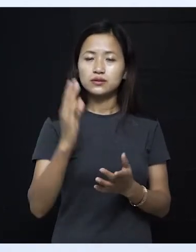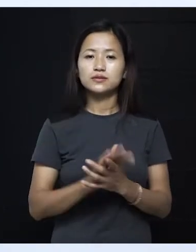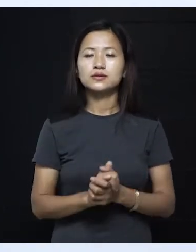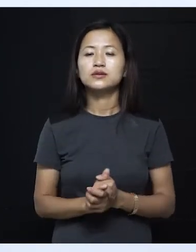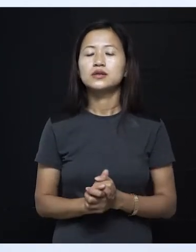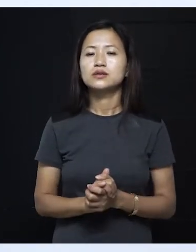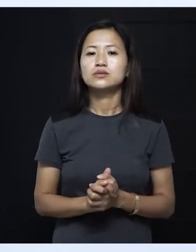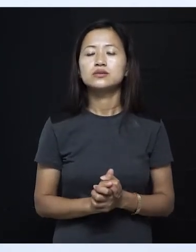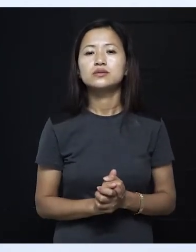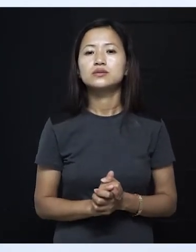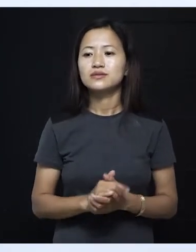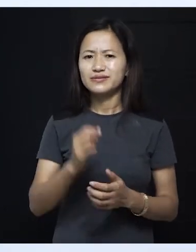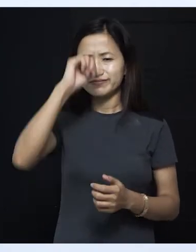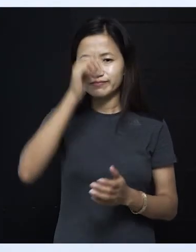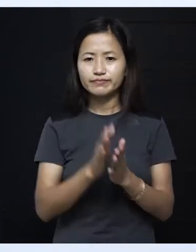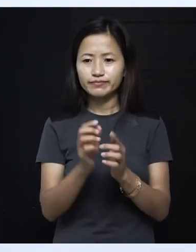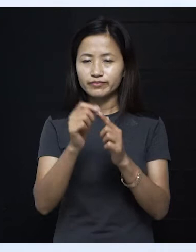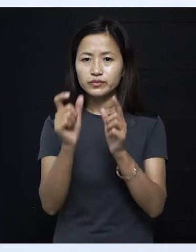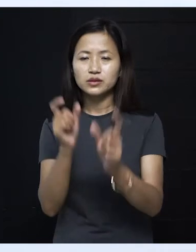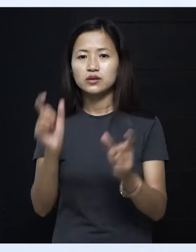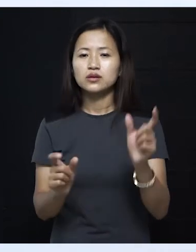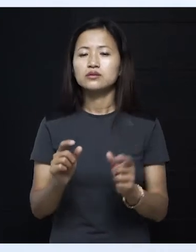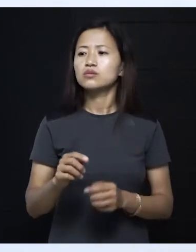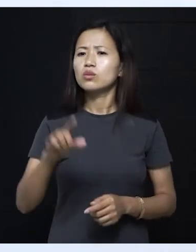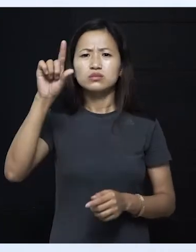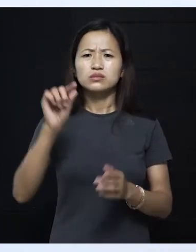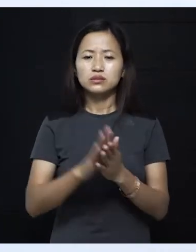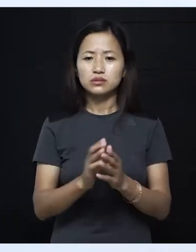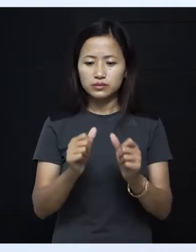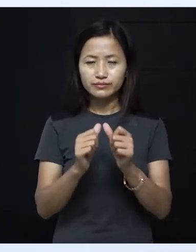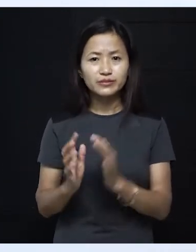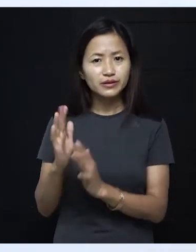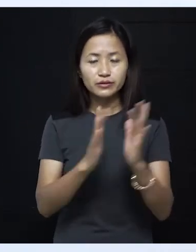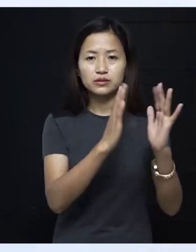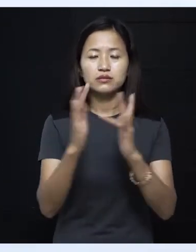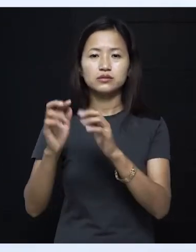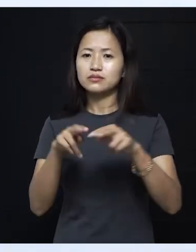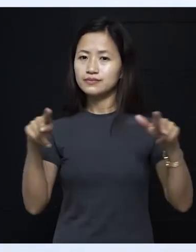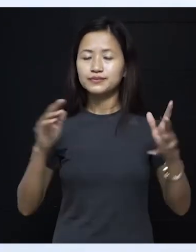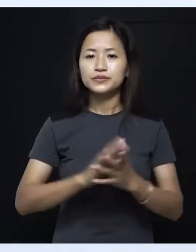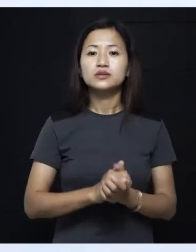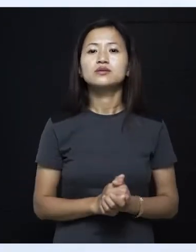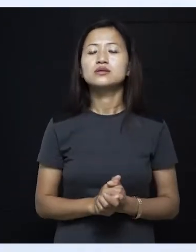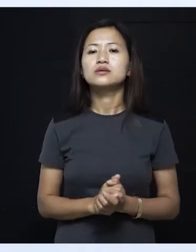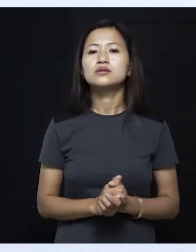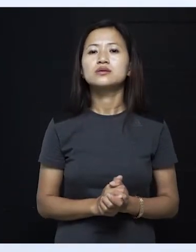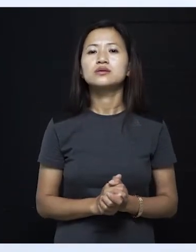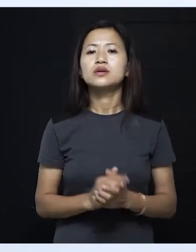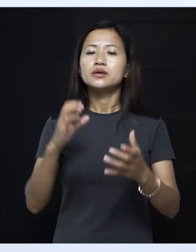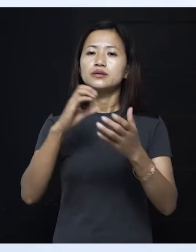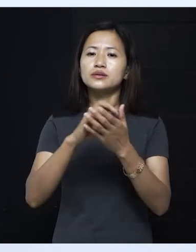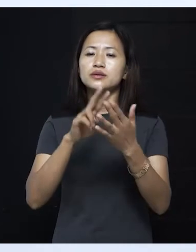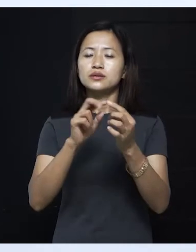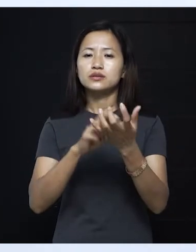two-third of India's population, they do agriculture, okay? Two-third of India's population is